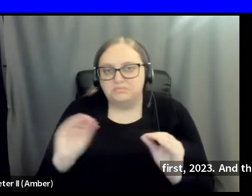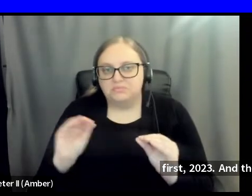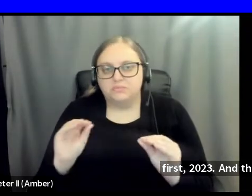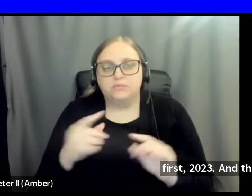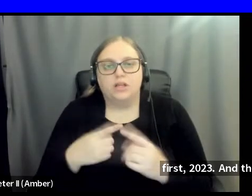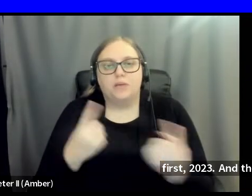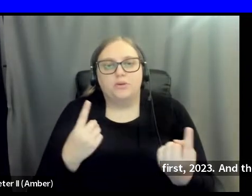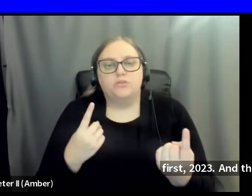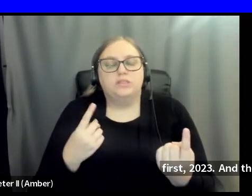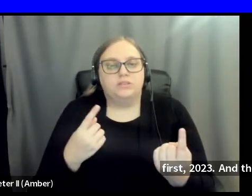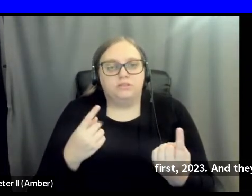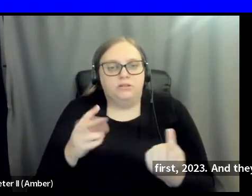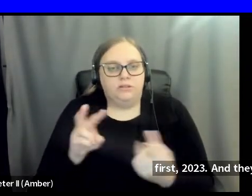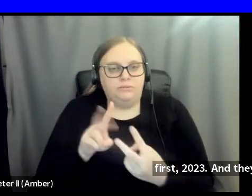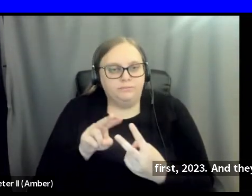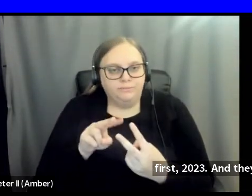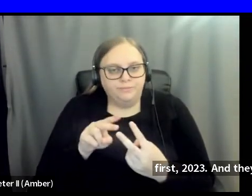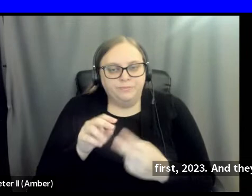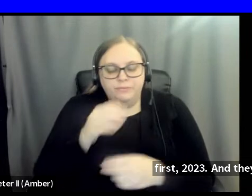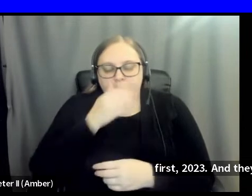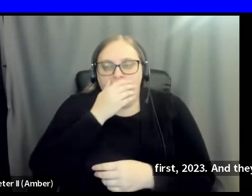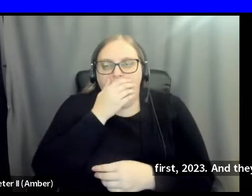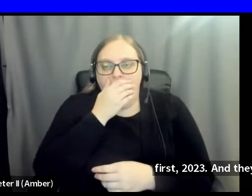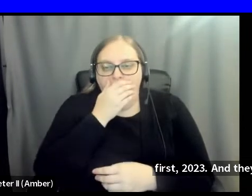to either nominee.